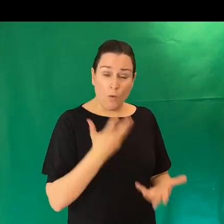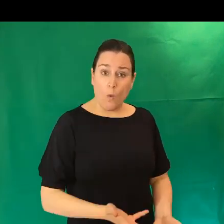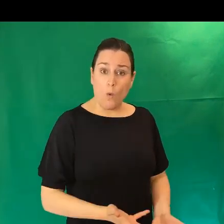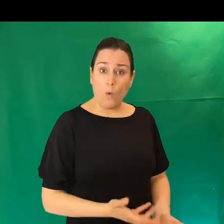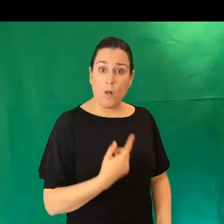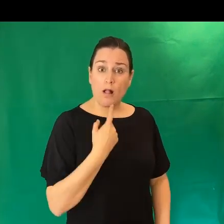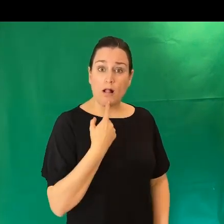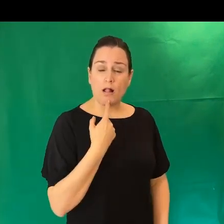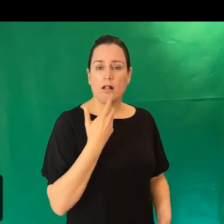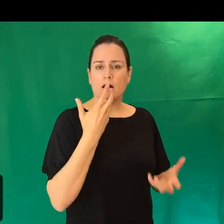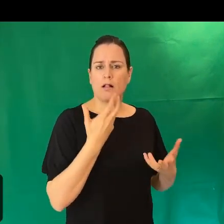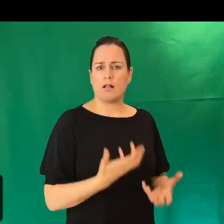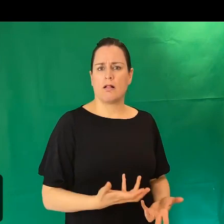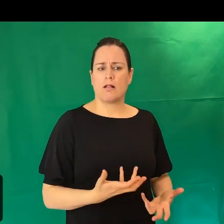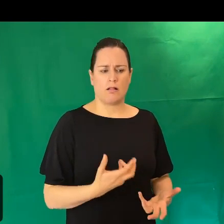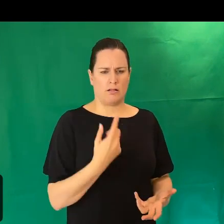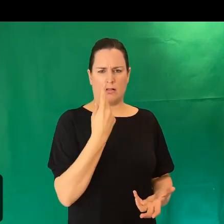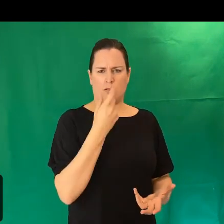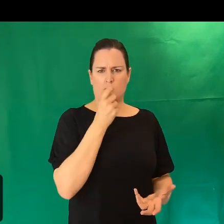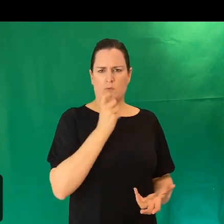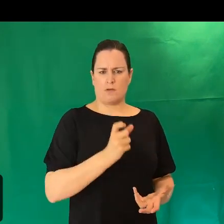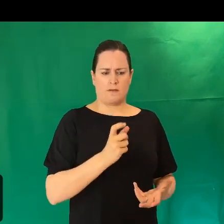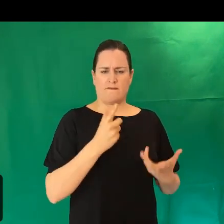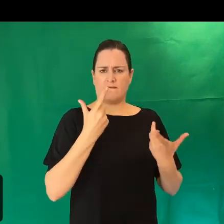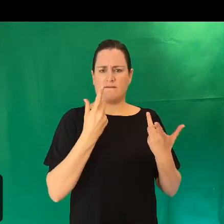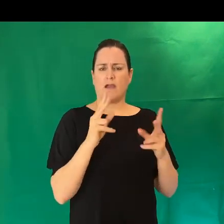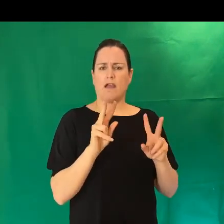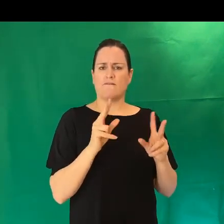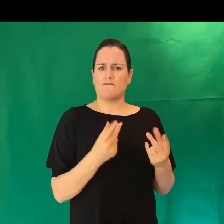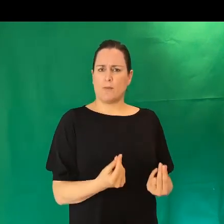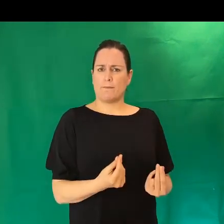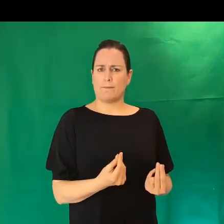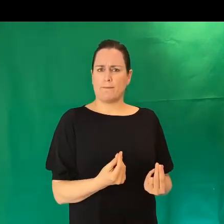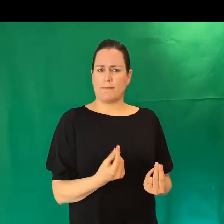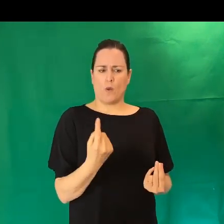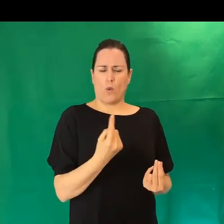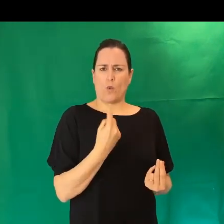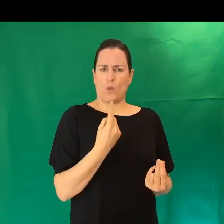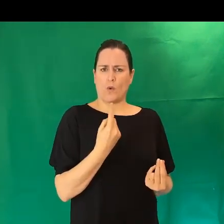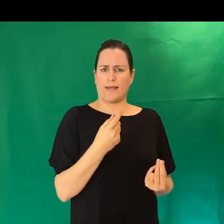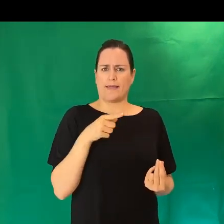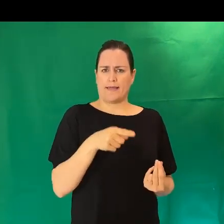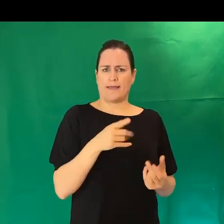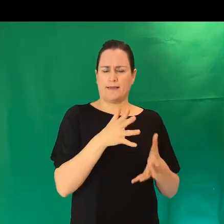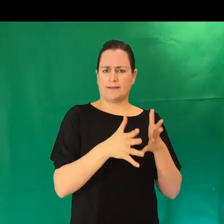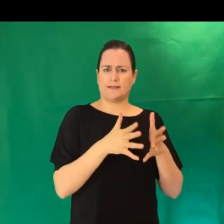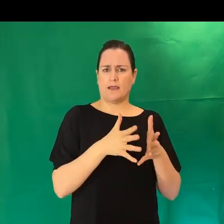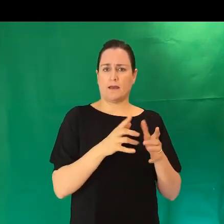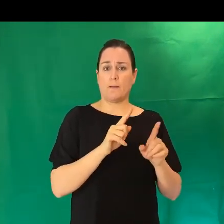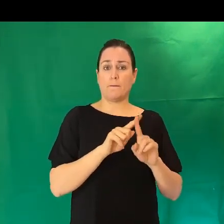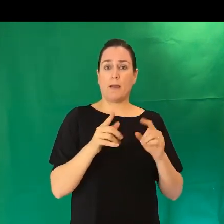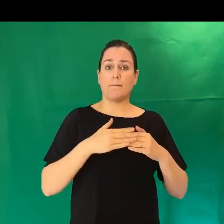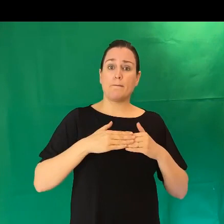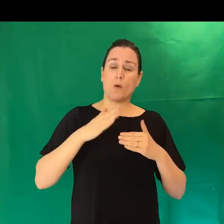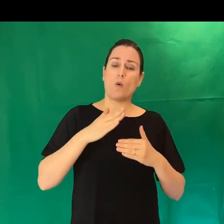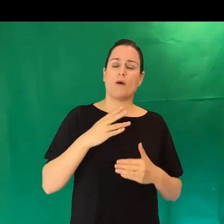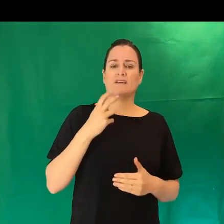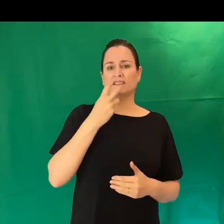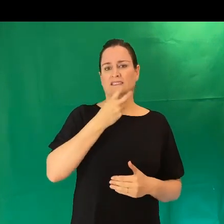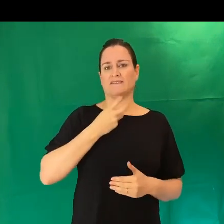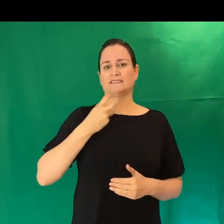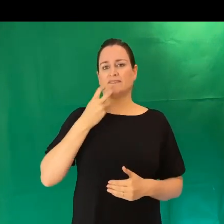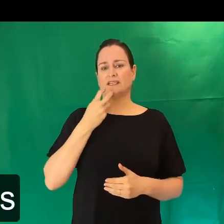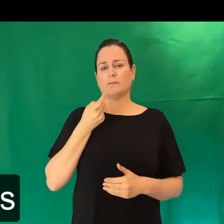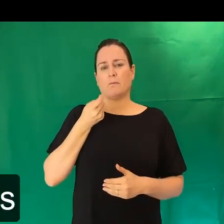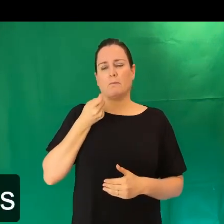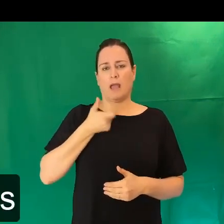and in the signed part, it is only the verb fall, which is signed. The full utterance is